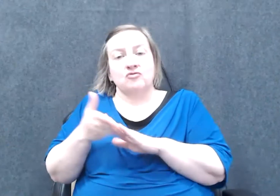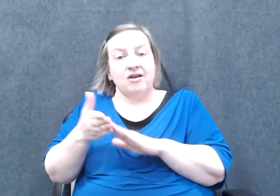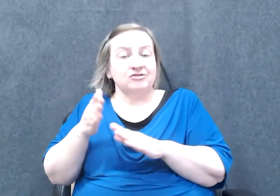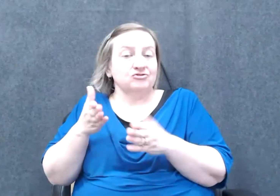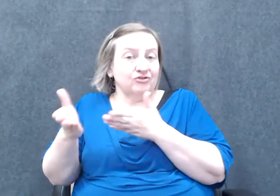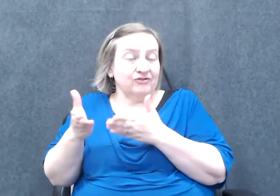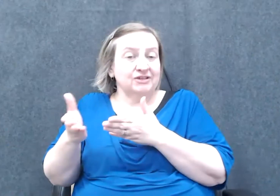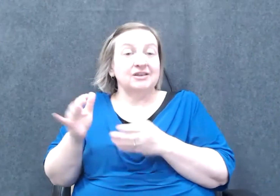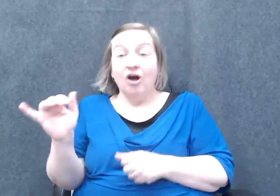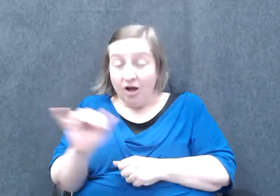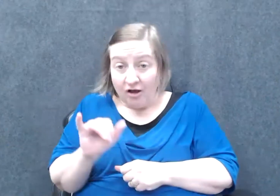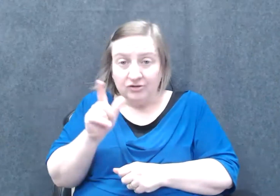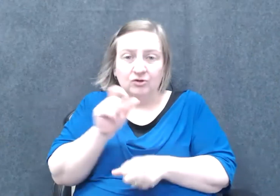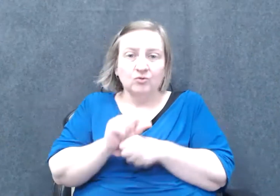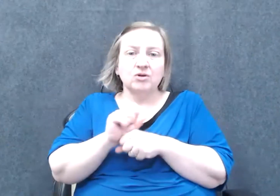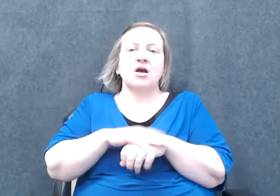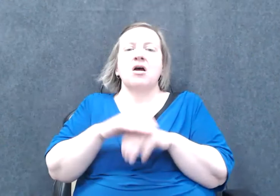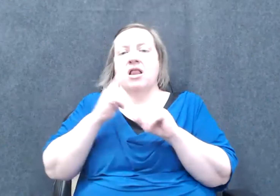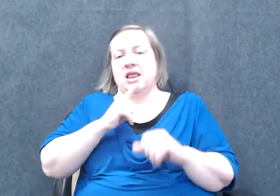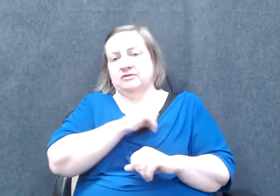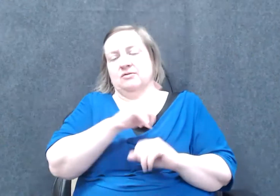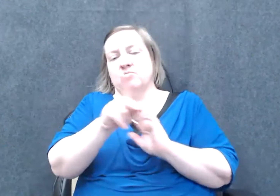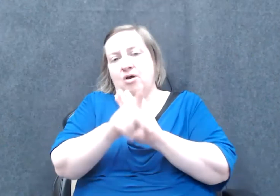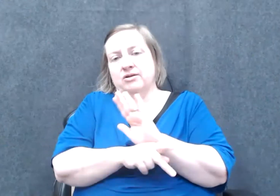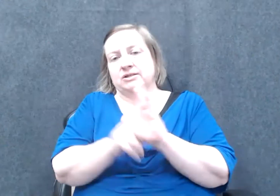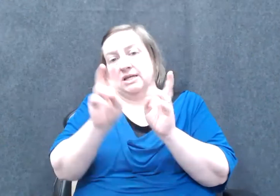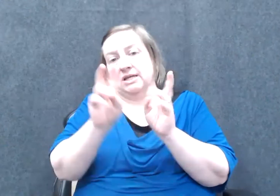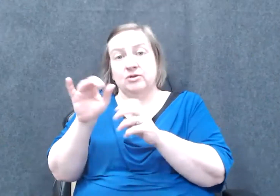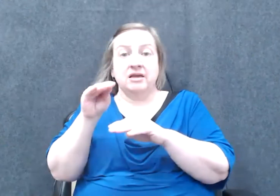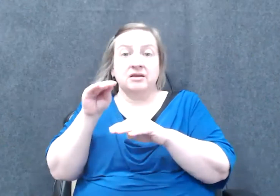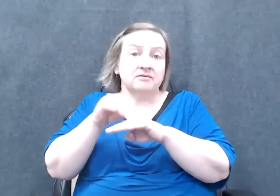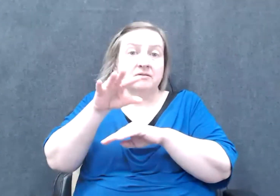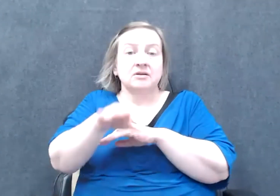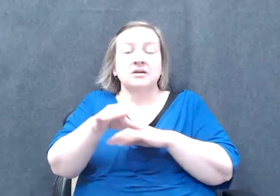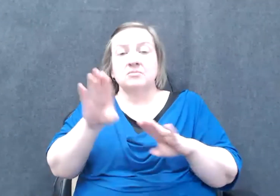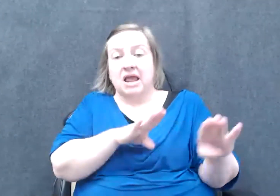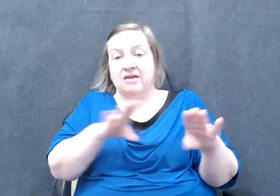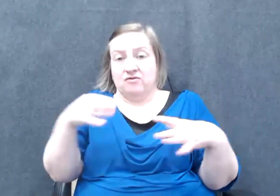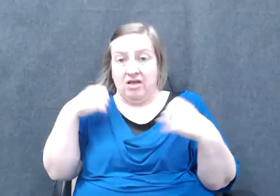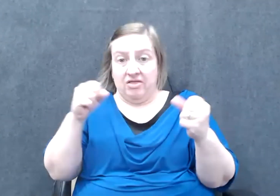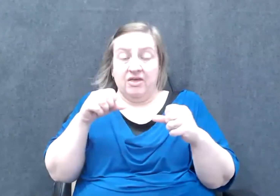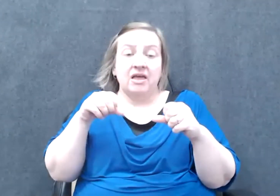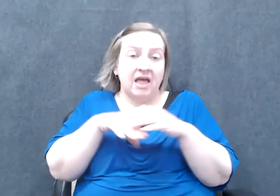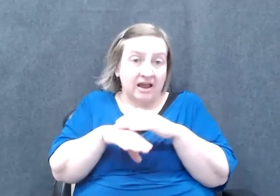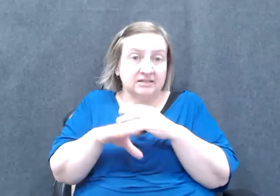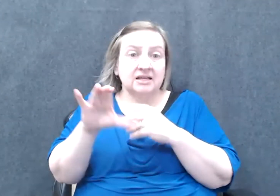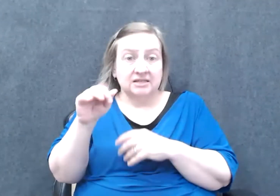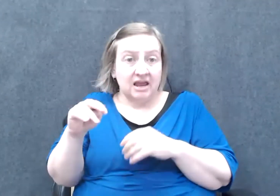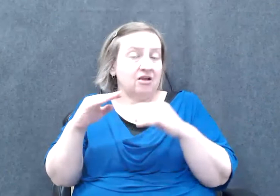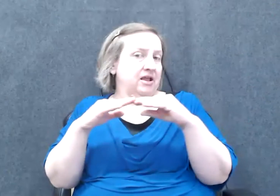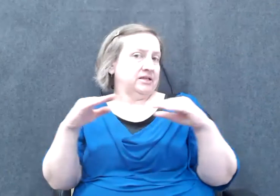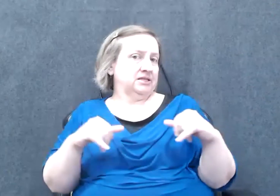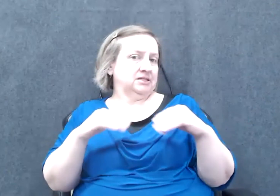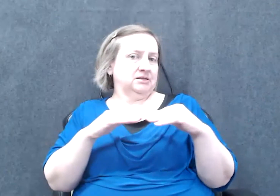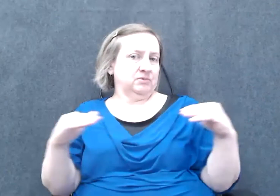works on legislative and policy issues that impact behavioral health access and care at a systems level.